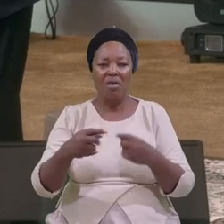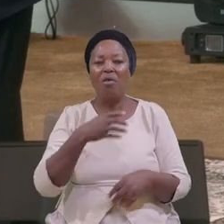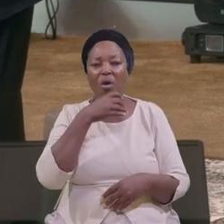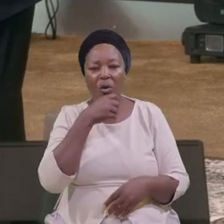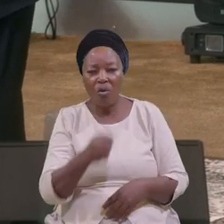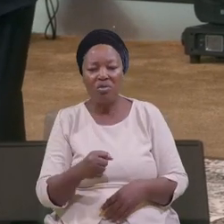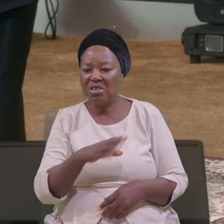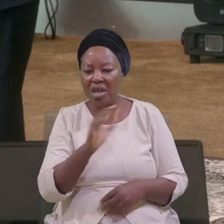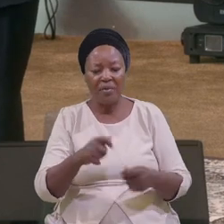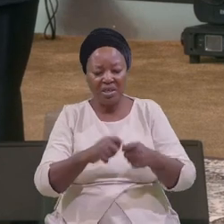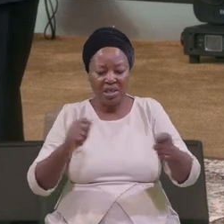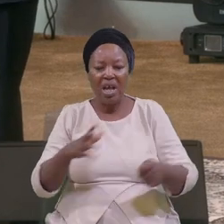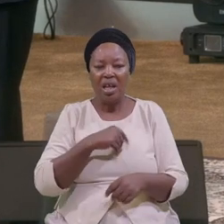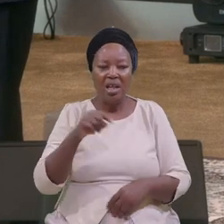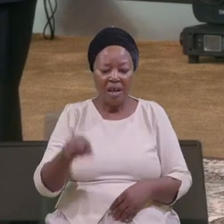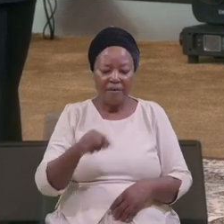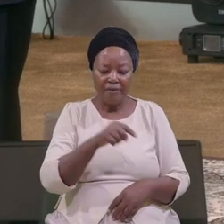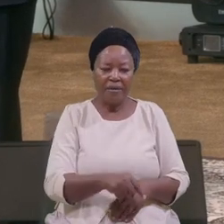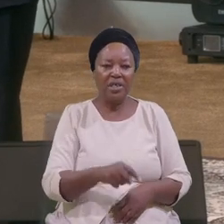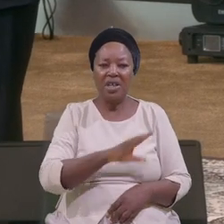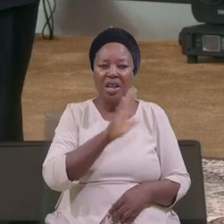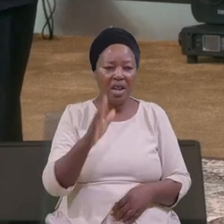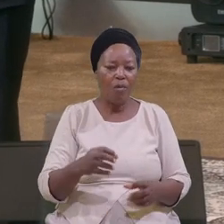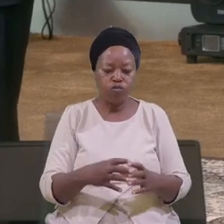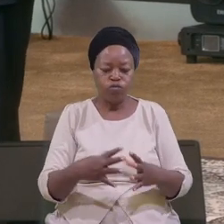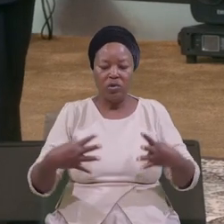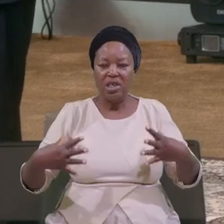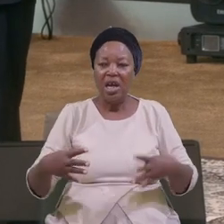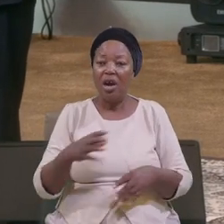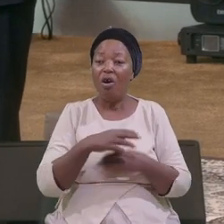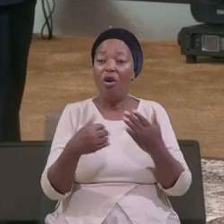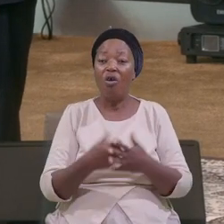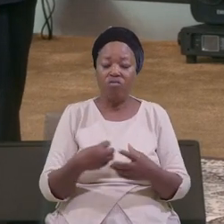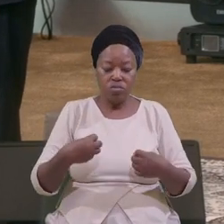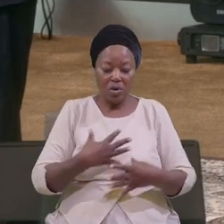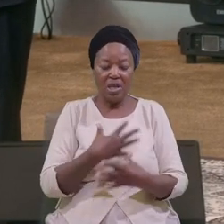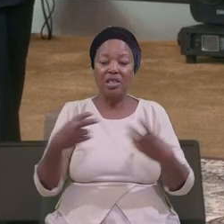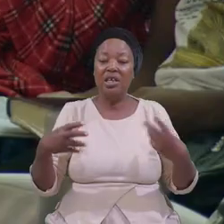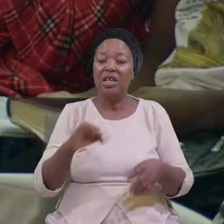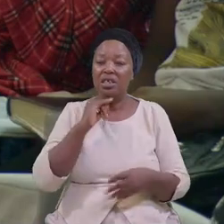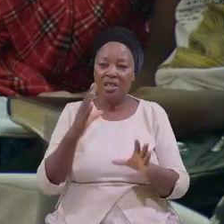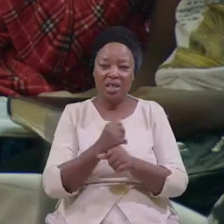their feet swelled not. Every swelling taken away.